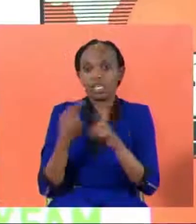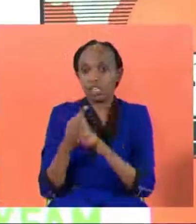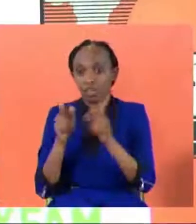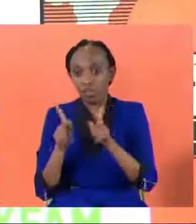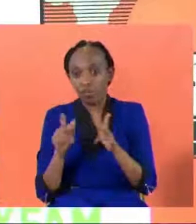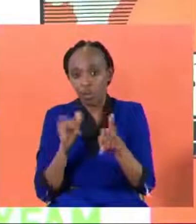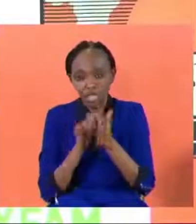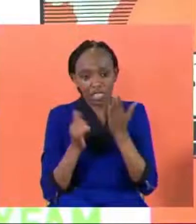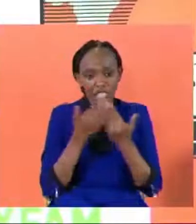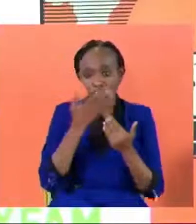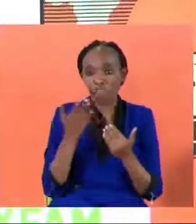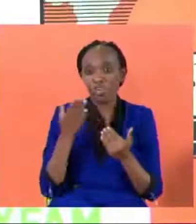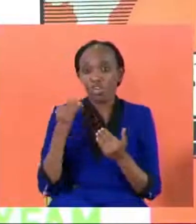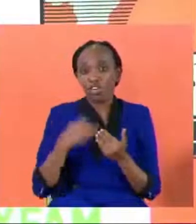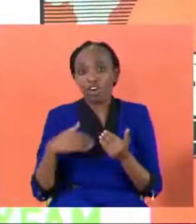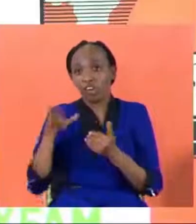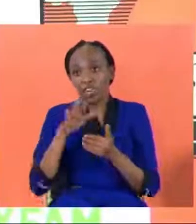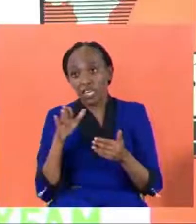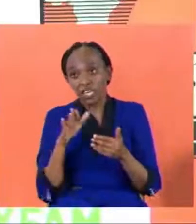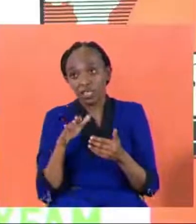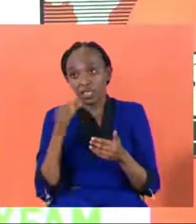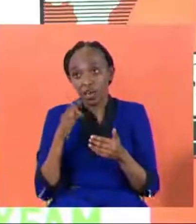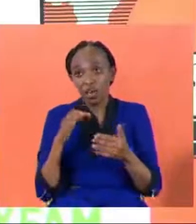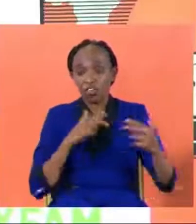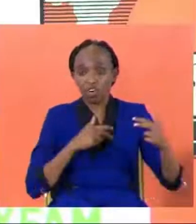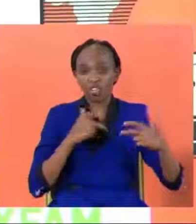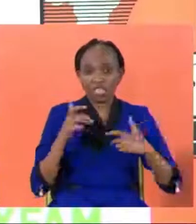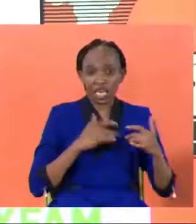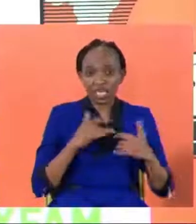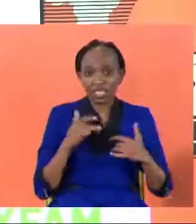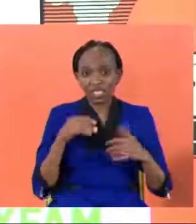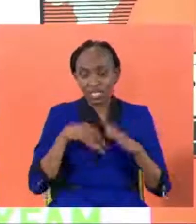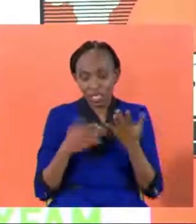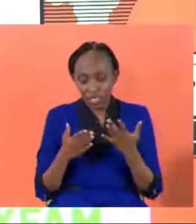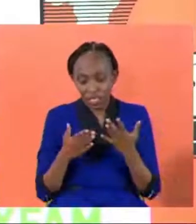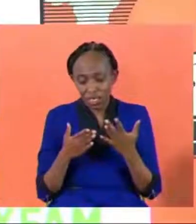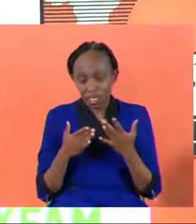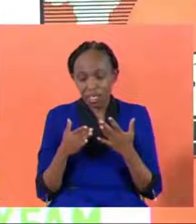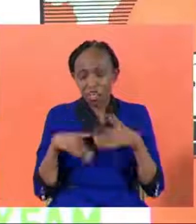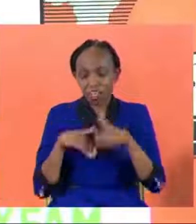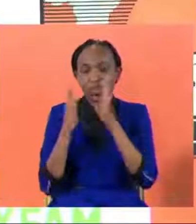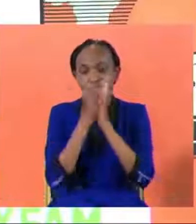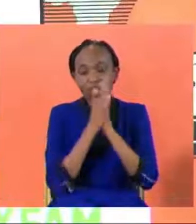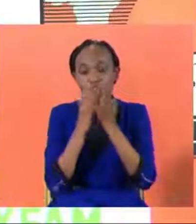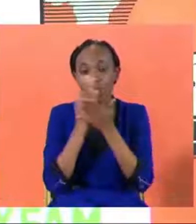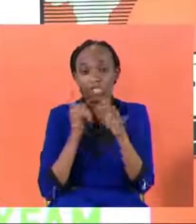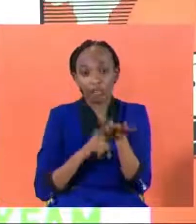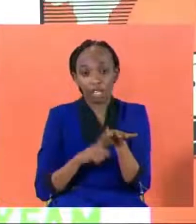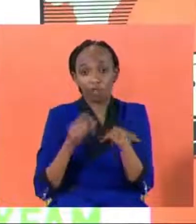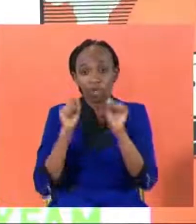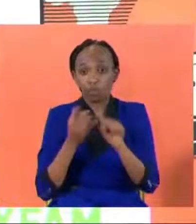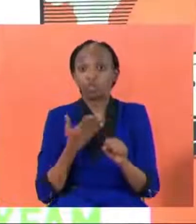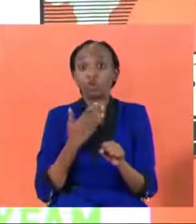looking after you, if you have any areas of concern in following that story. And sometimes you may want